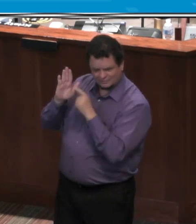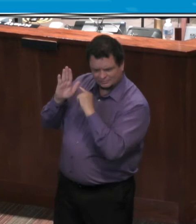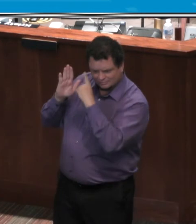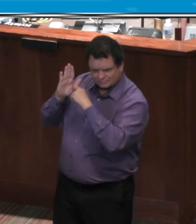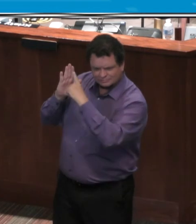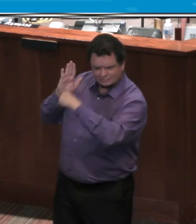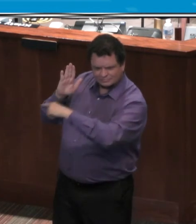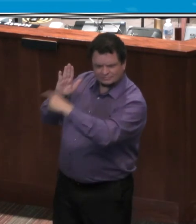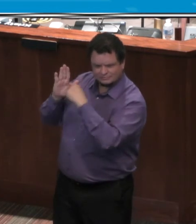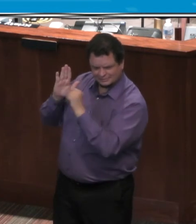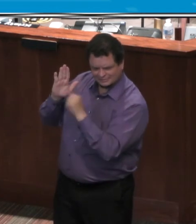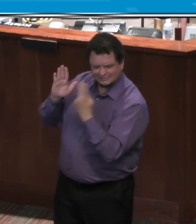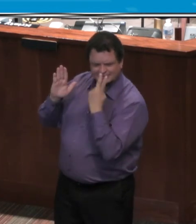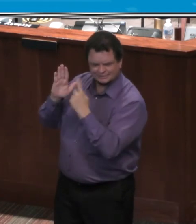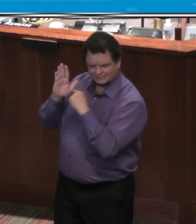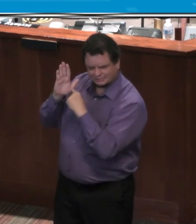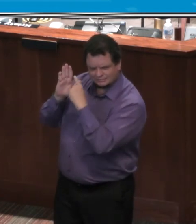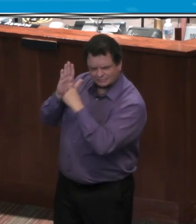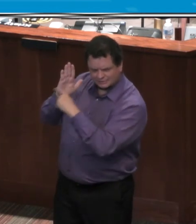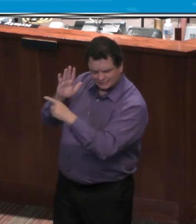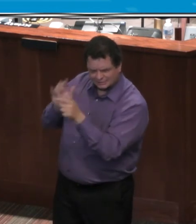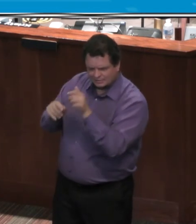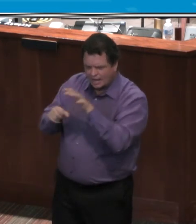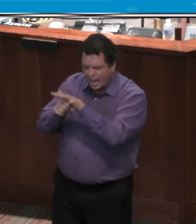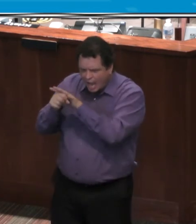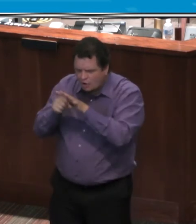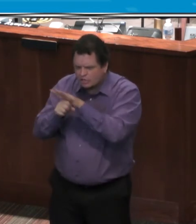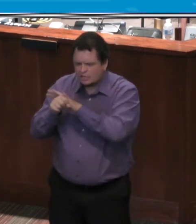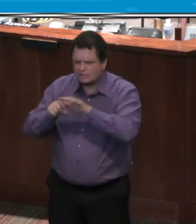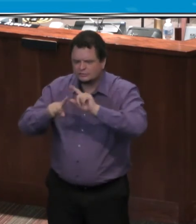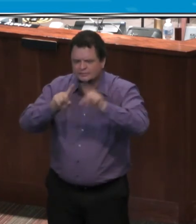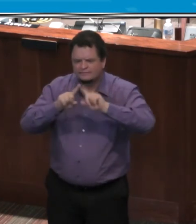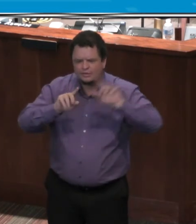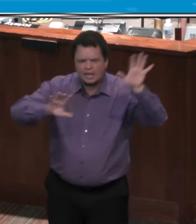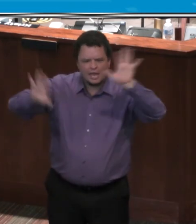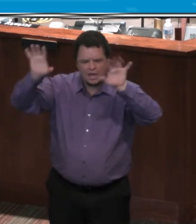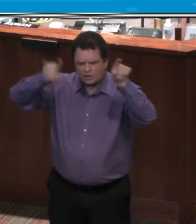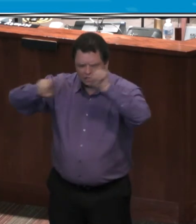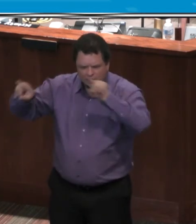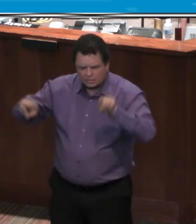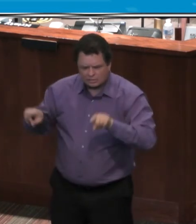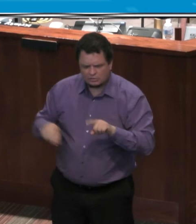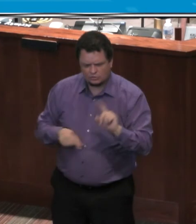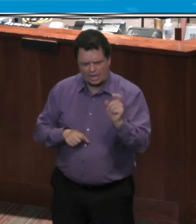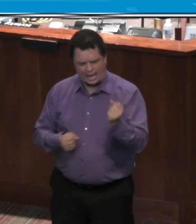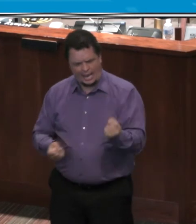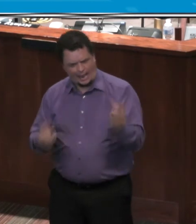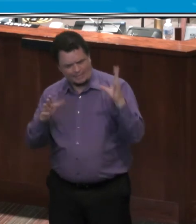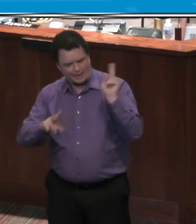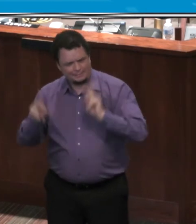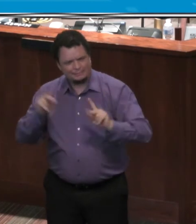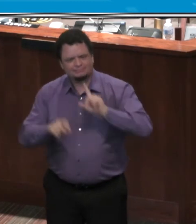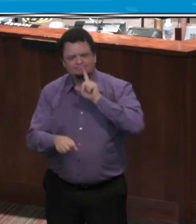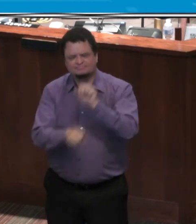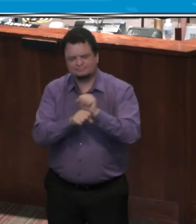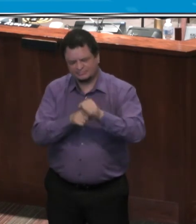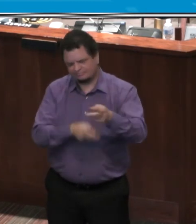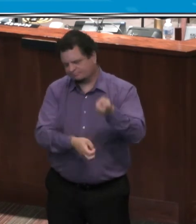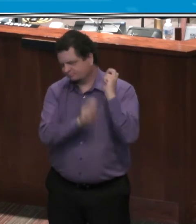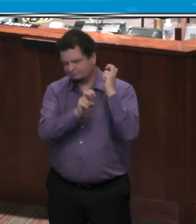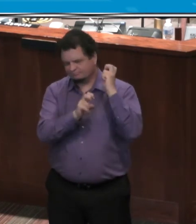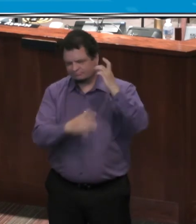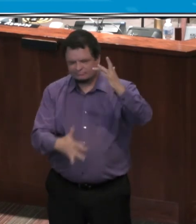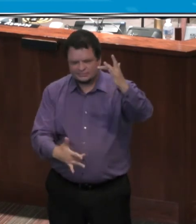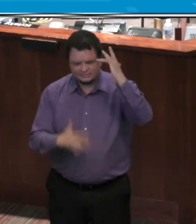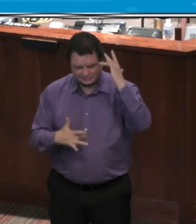et cetera, and how many cases have been erupted in that space. Finally, the testing page, just really quickly, one of my favorite